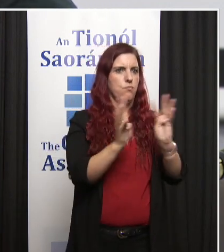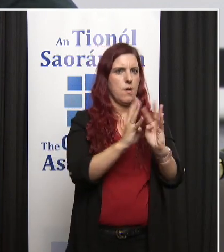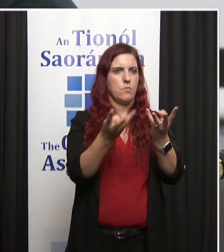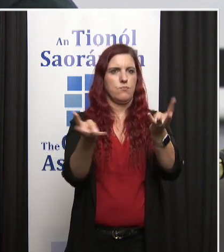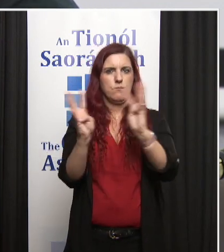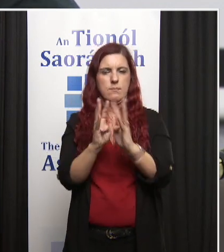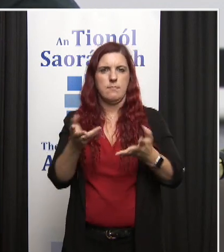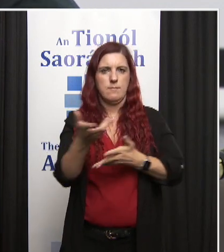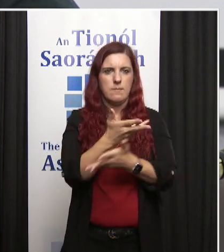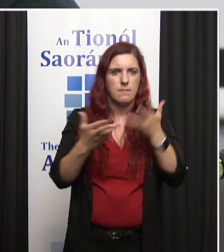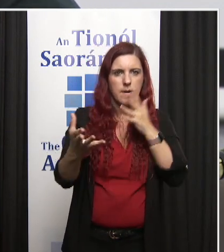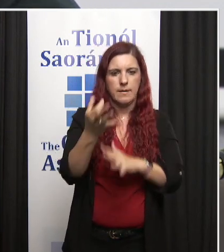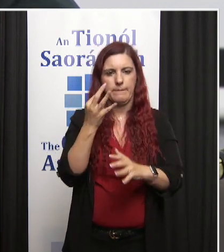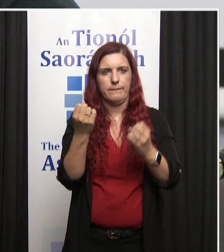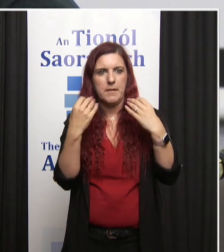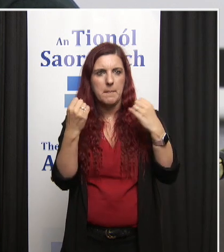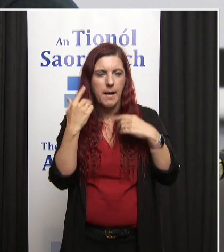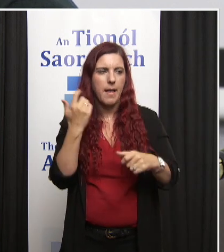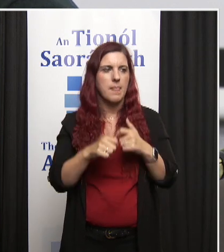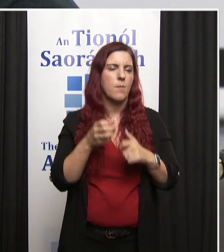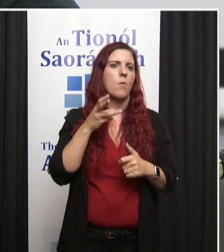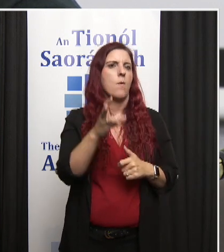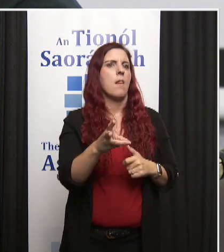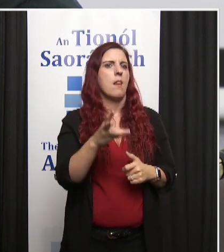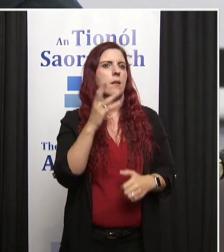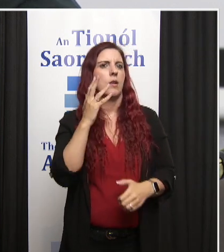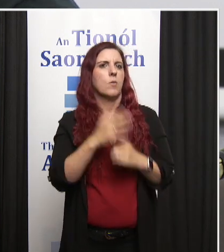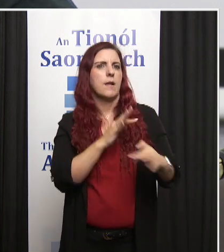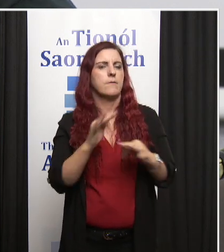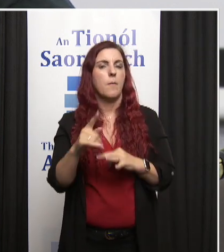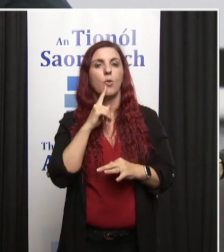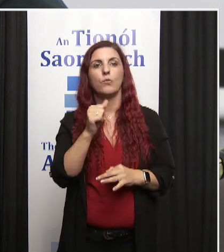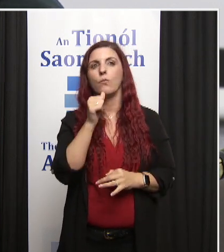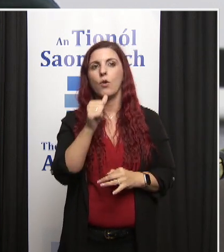some feedback, and then we'll conclude. But before we do,